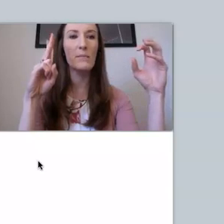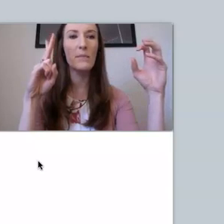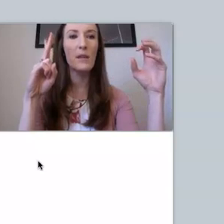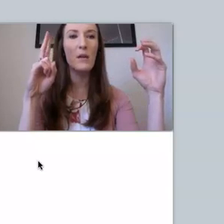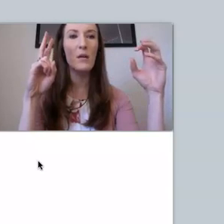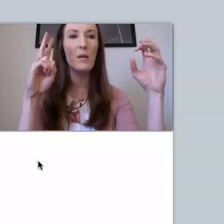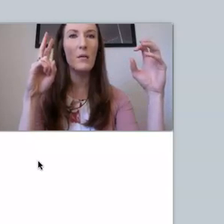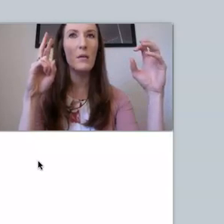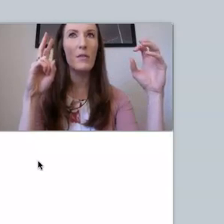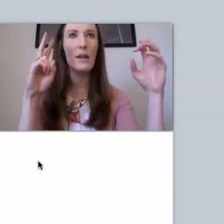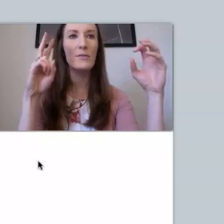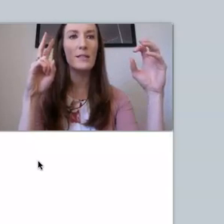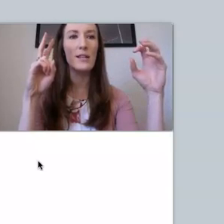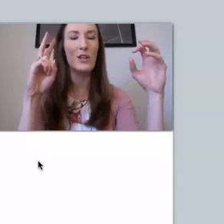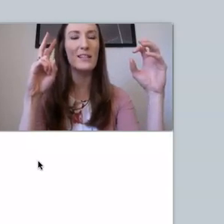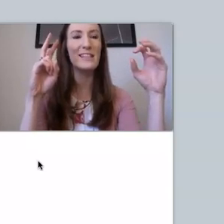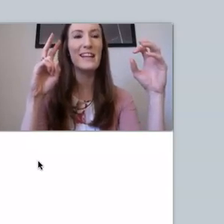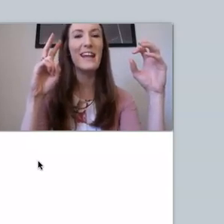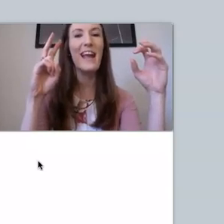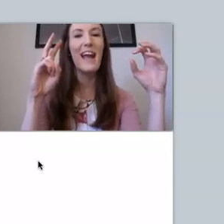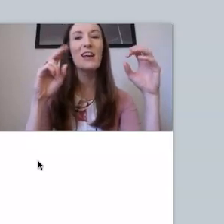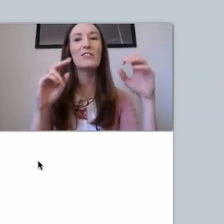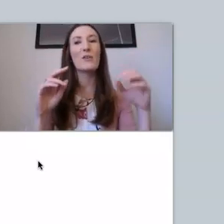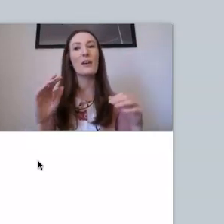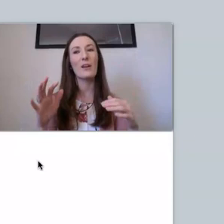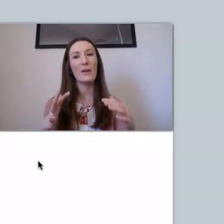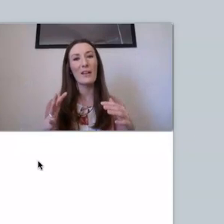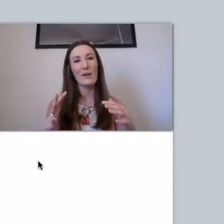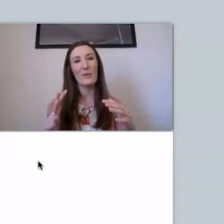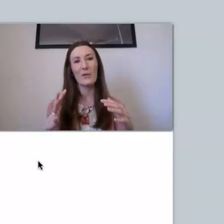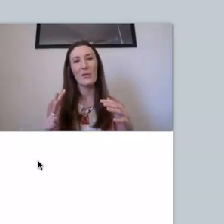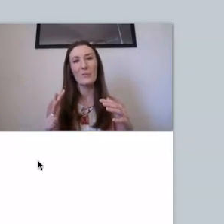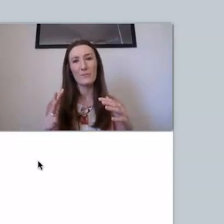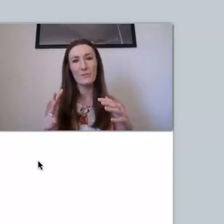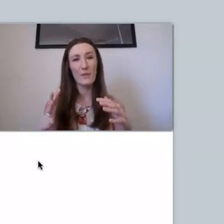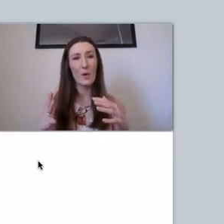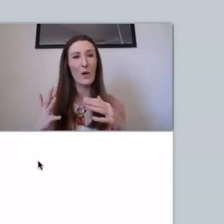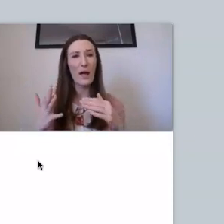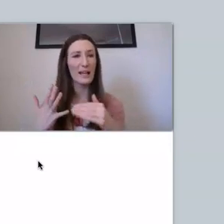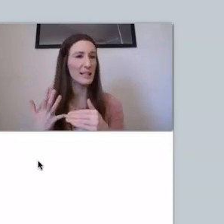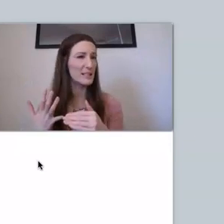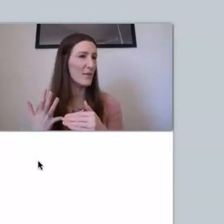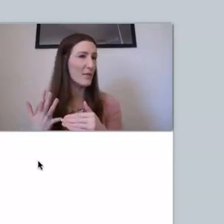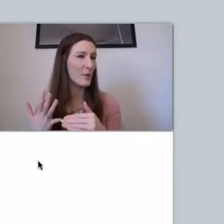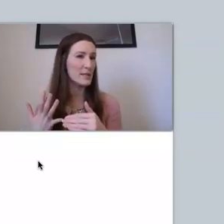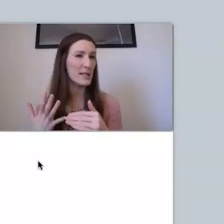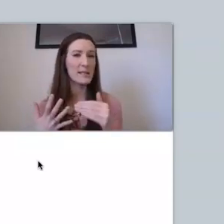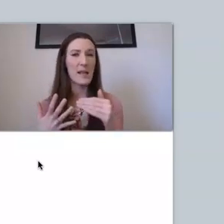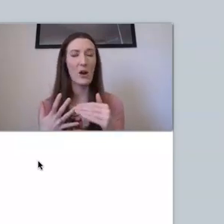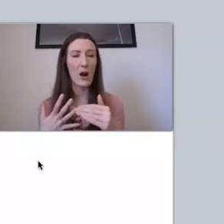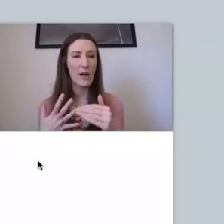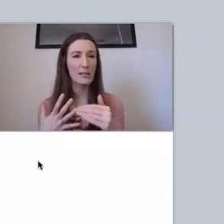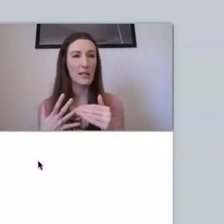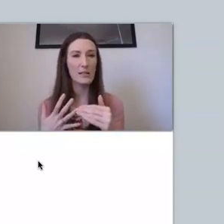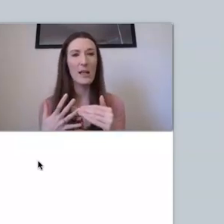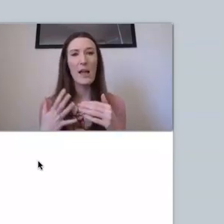like life decisions. Okay, so we're going to quickly go through accidents involving horses